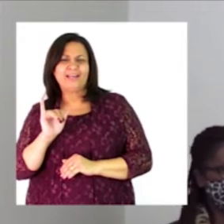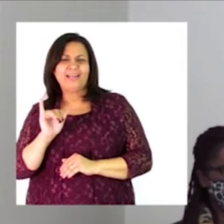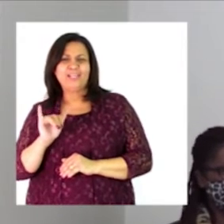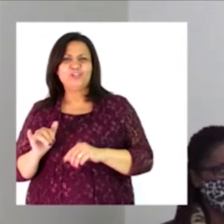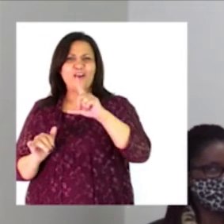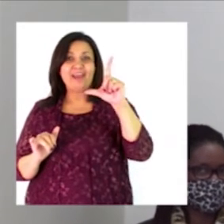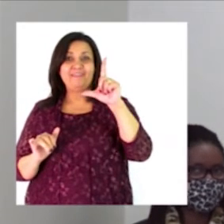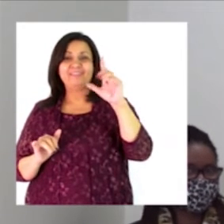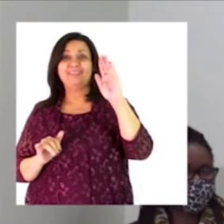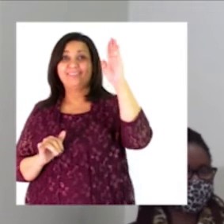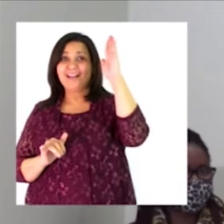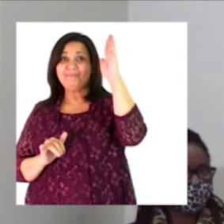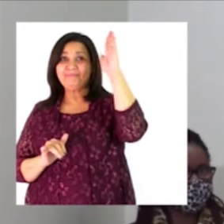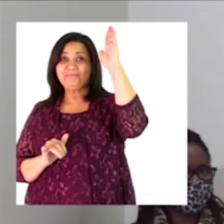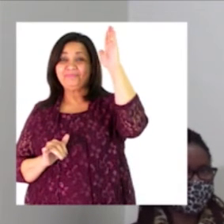hand?